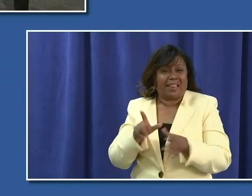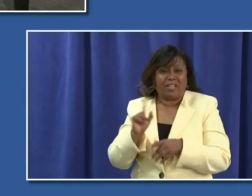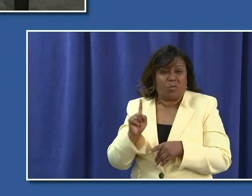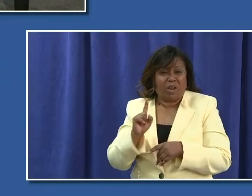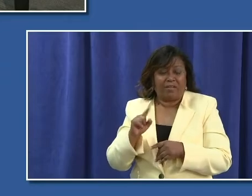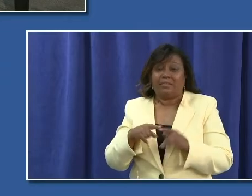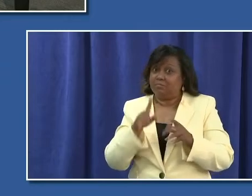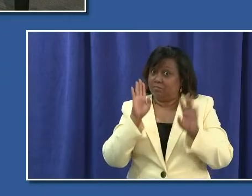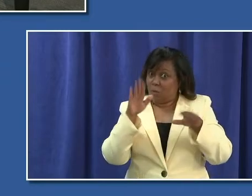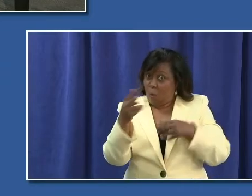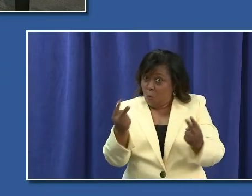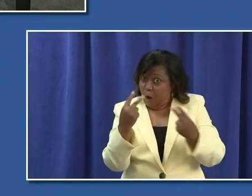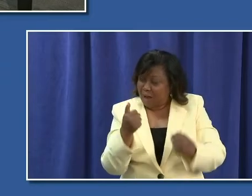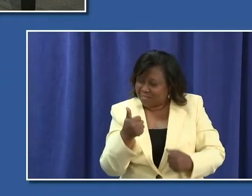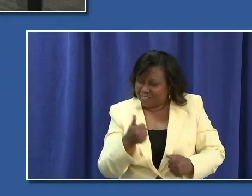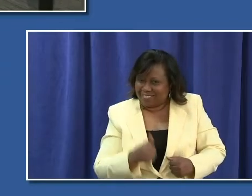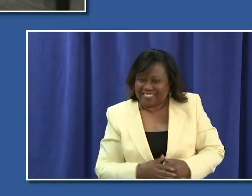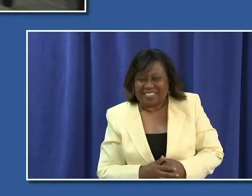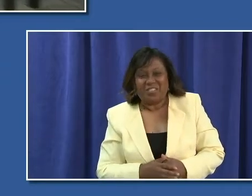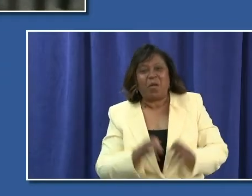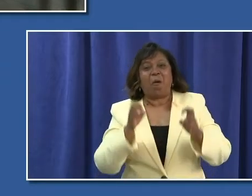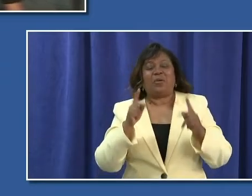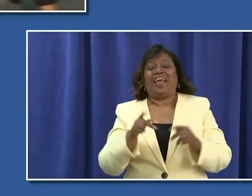happening? Well, stay tuned. All right.